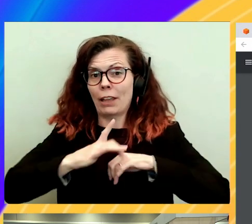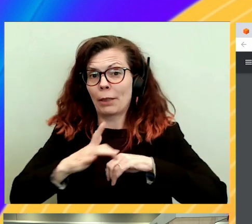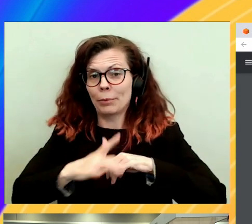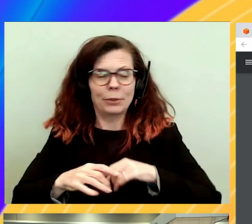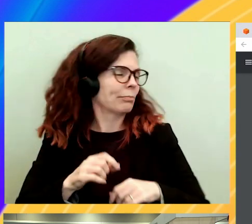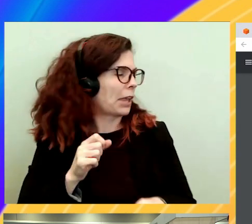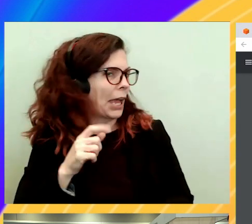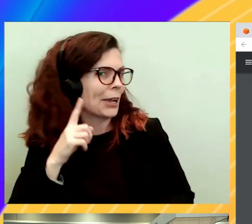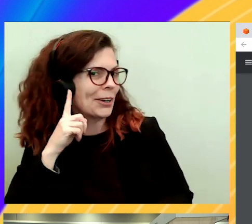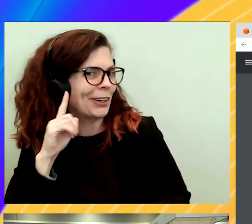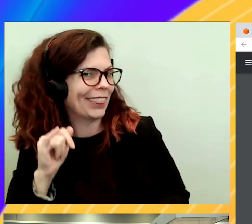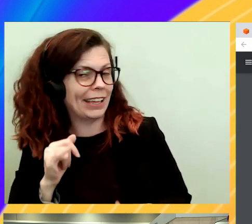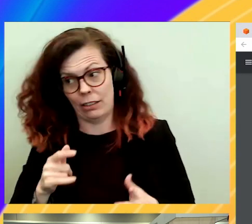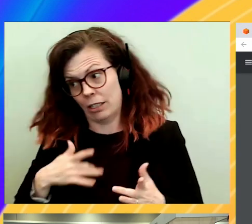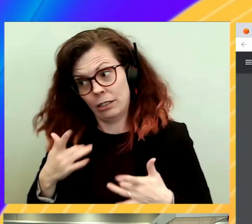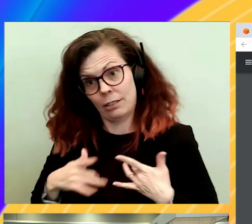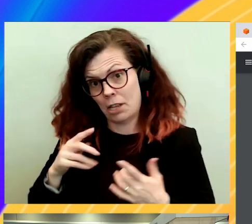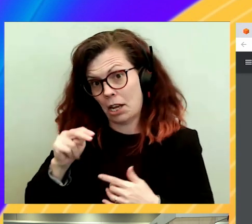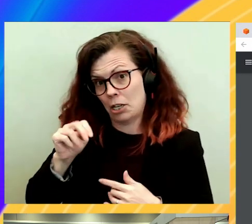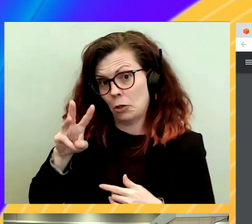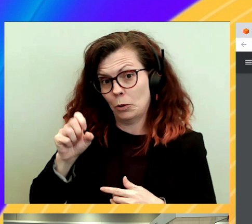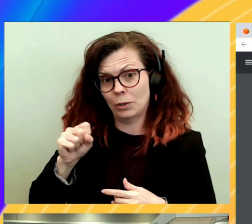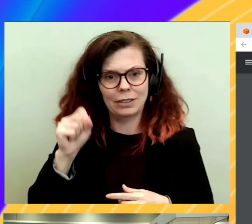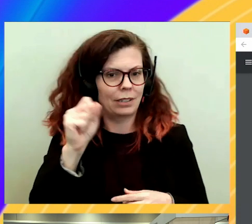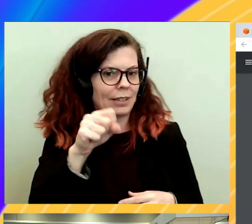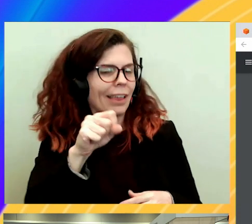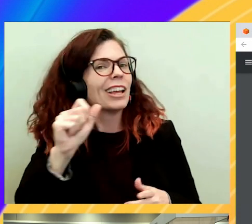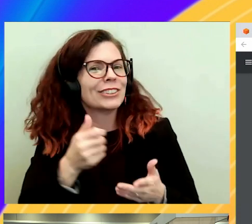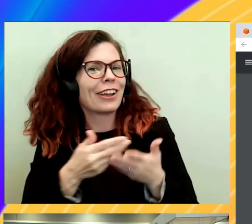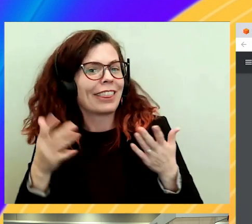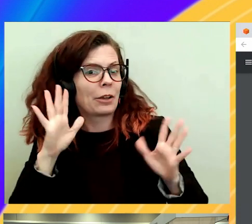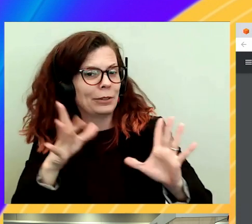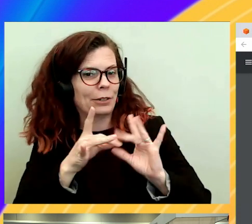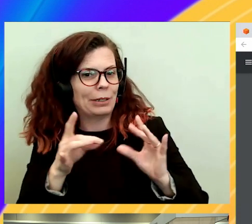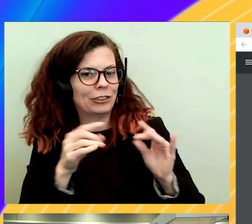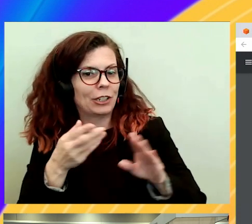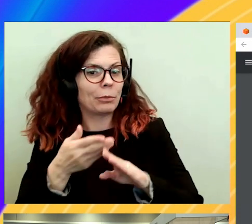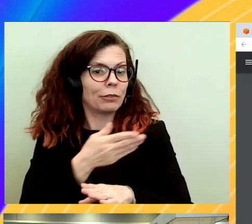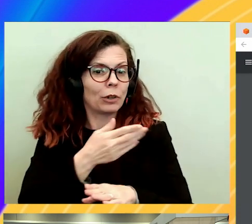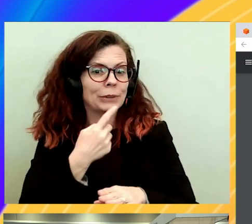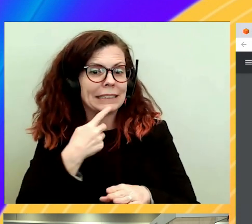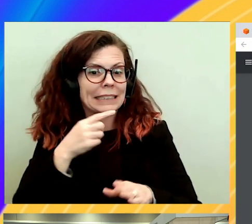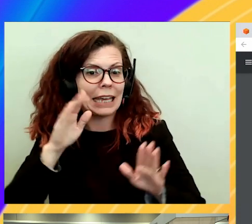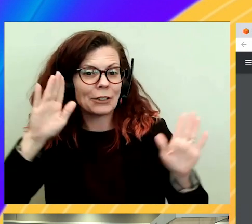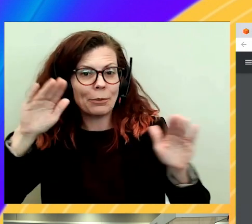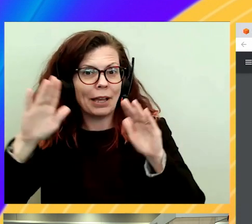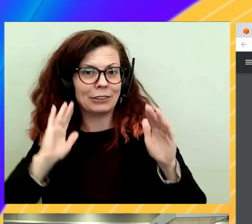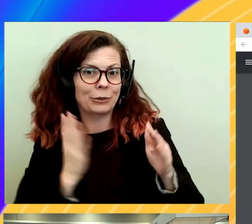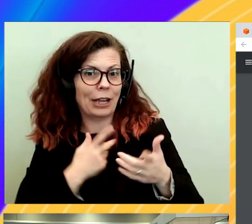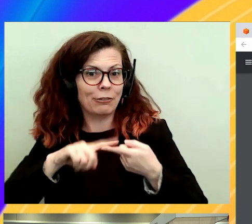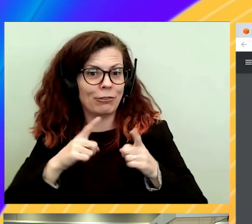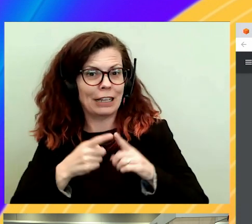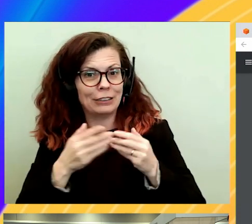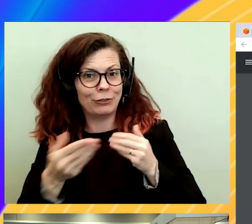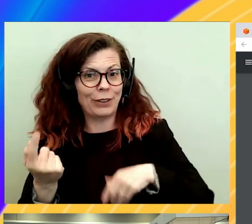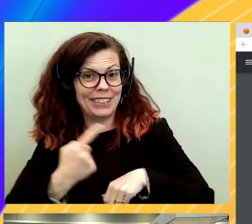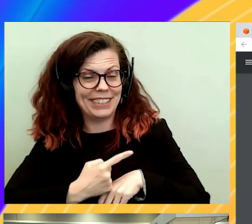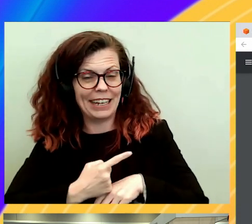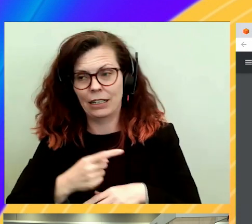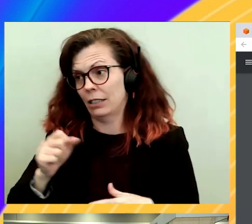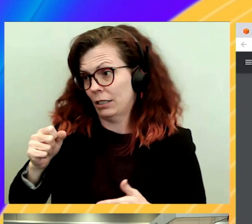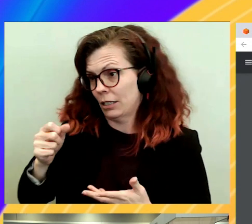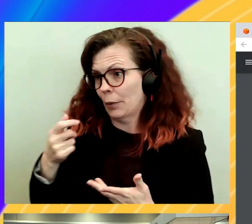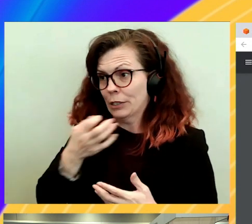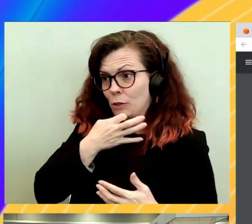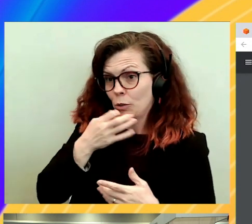that's exciting news. Yeah. That was the other thing I wanted to bring up before we said goodbye to all of our friends for the rest of the day. Which is coming up here pretty soon, in just a